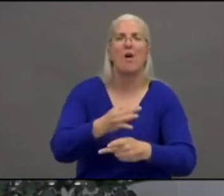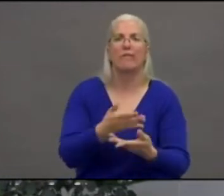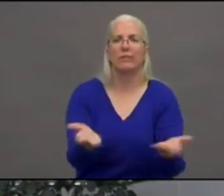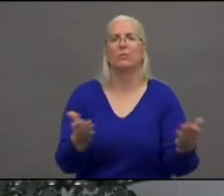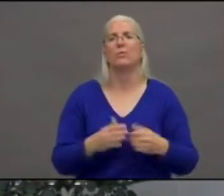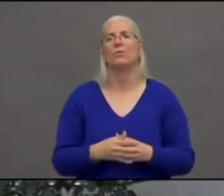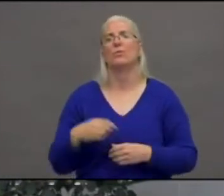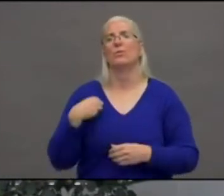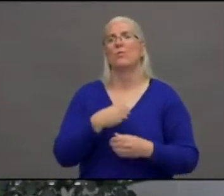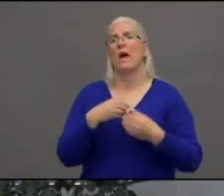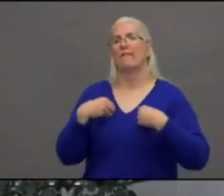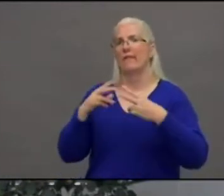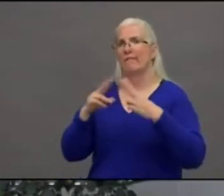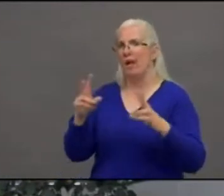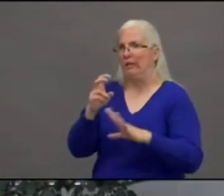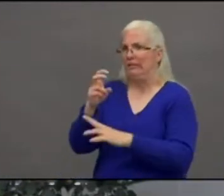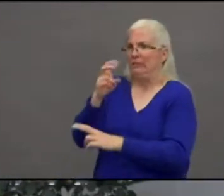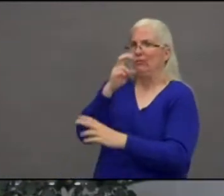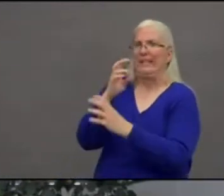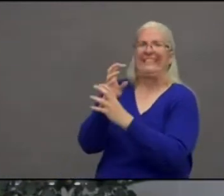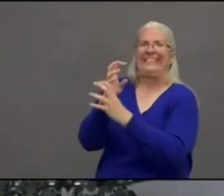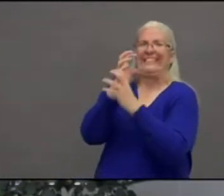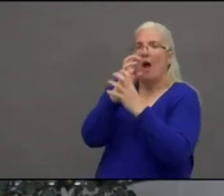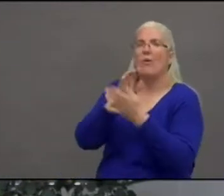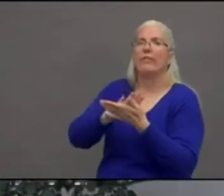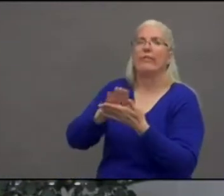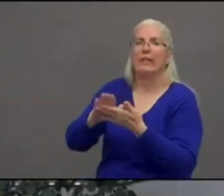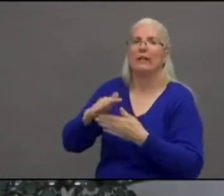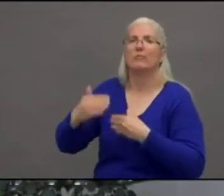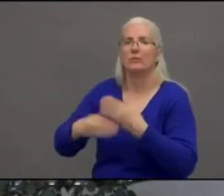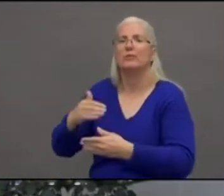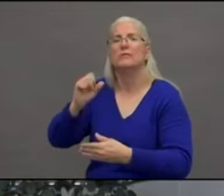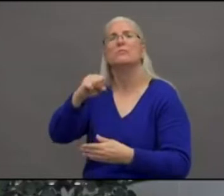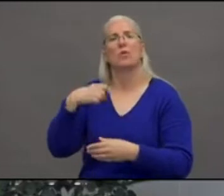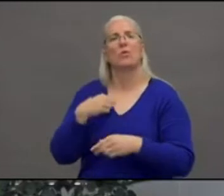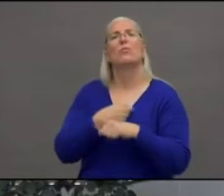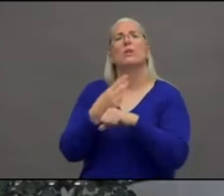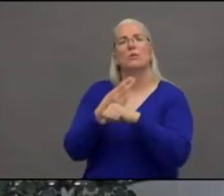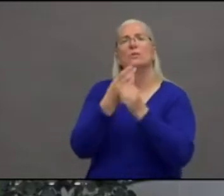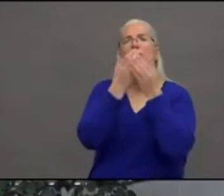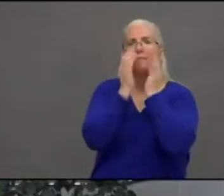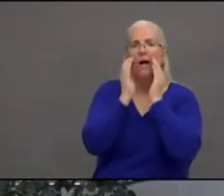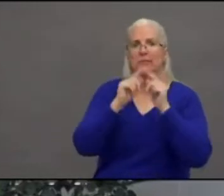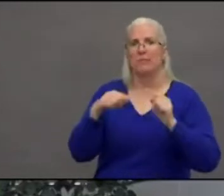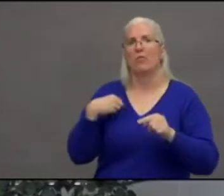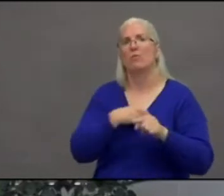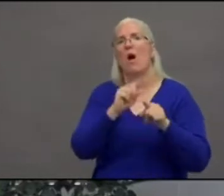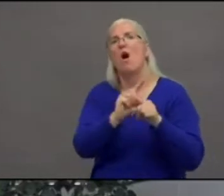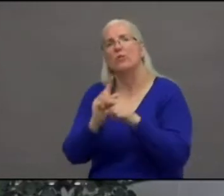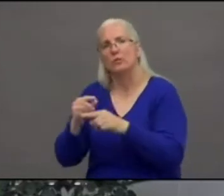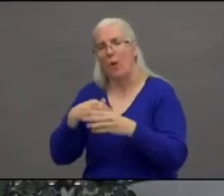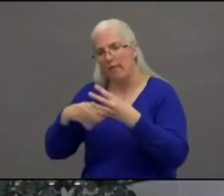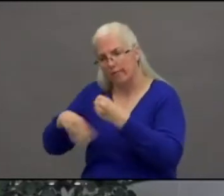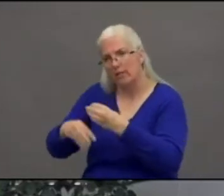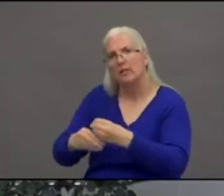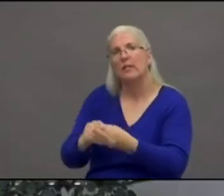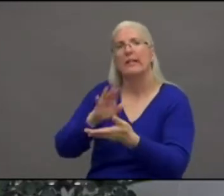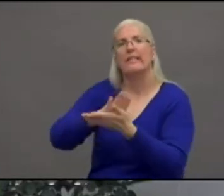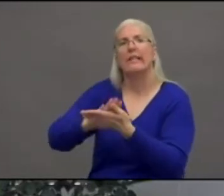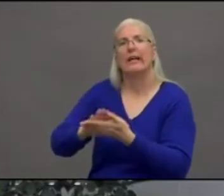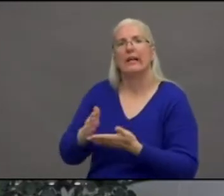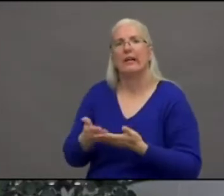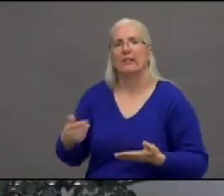protocols as well. Correct. Along with continuing the facial coverings. There's a number of things I understand we're just going to continue doing during this period, even as the